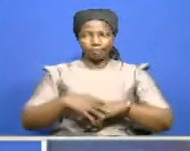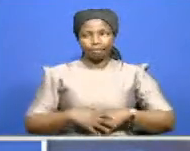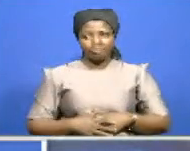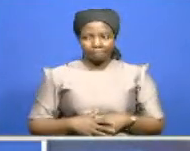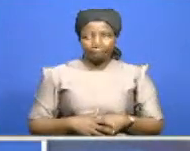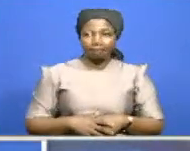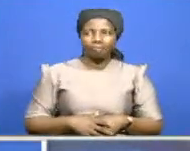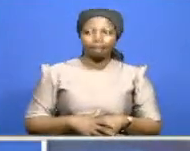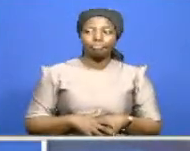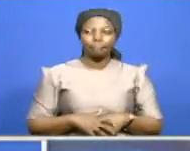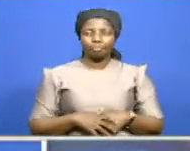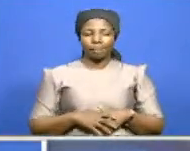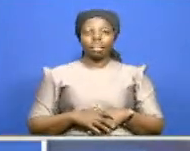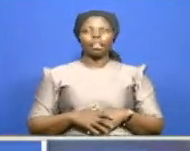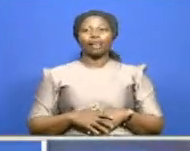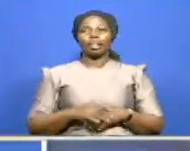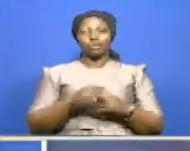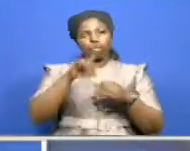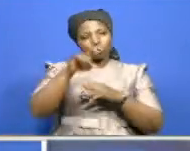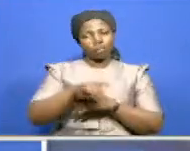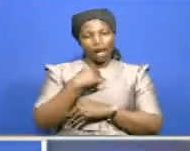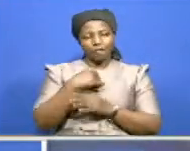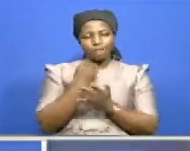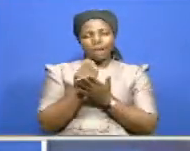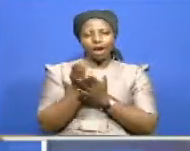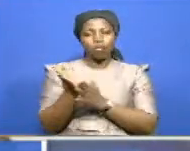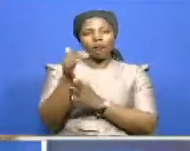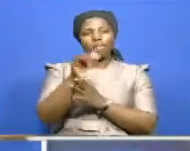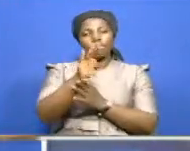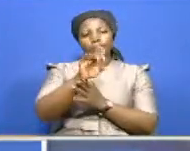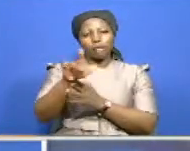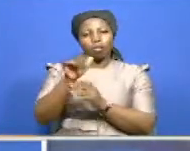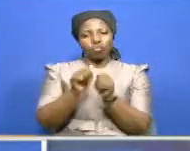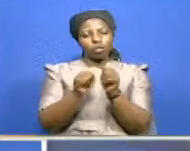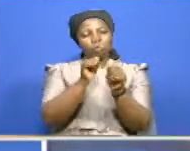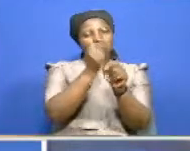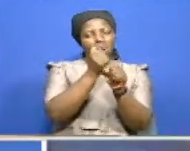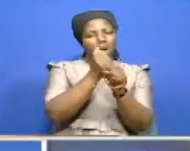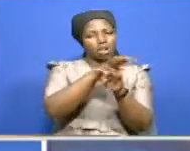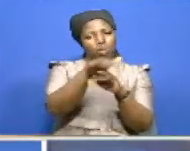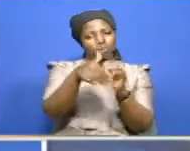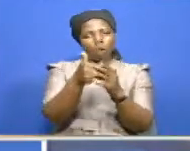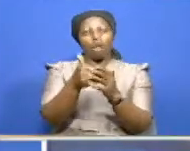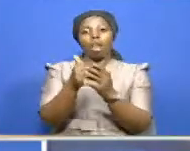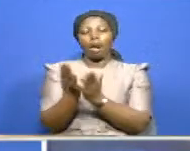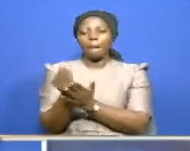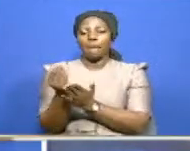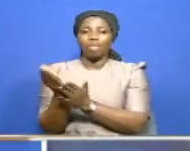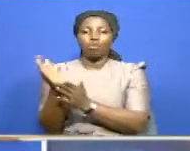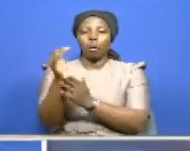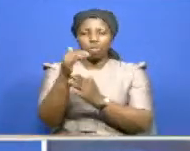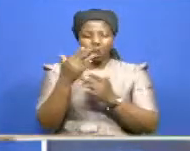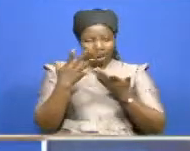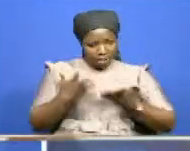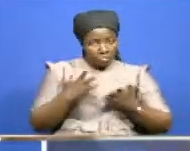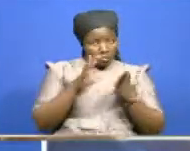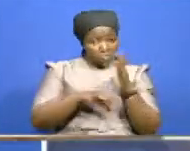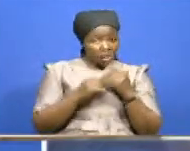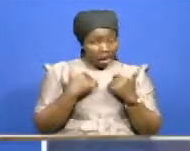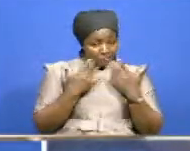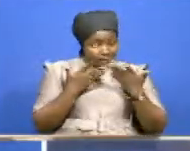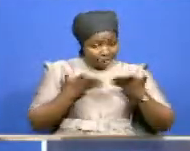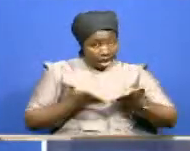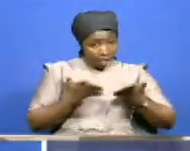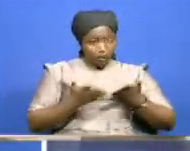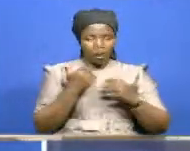revenue collection bill that is going to centralize all revenue collections. Right now, what we have is that there